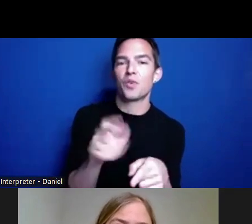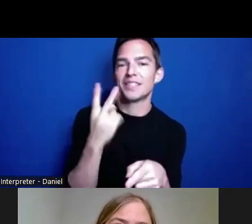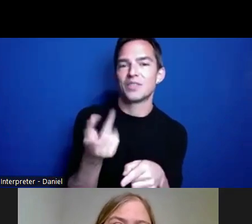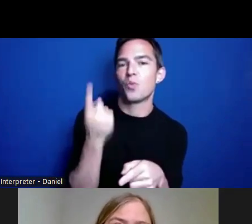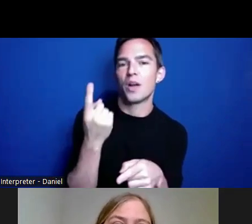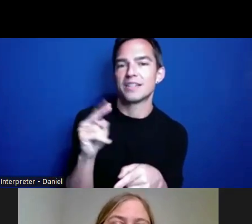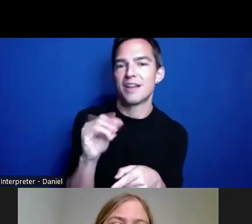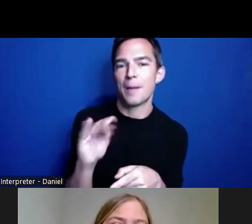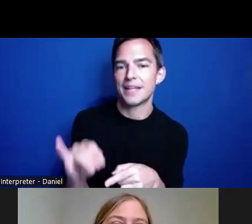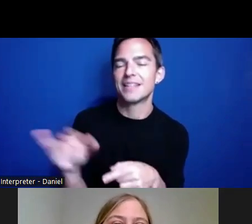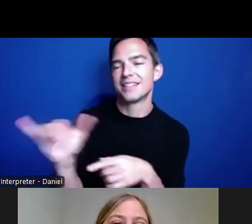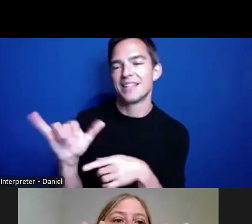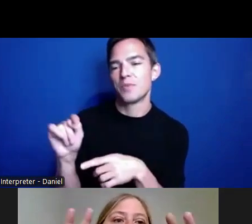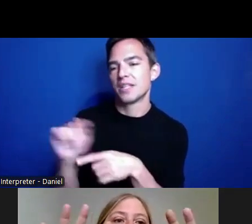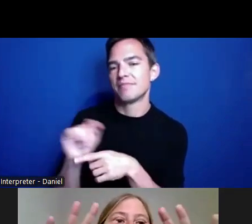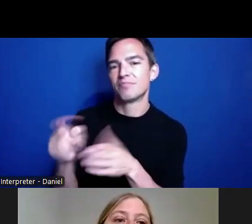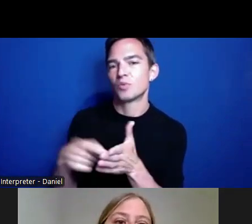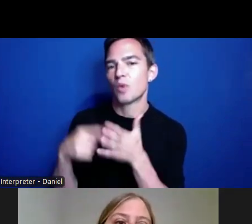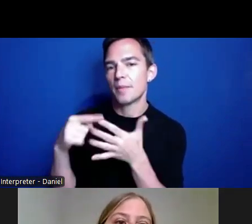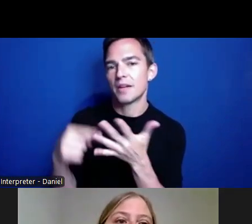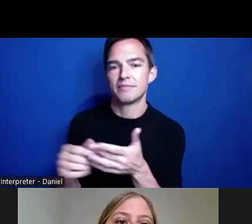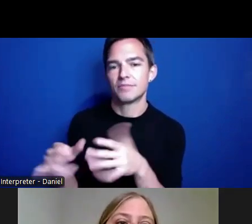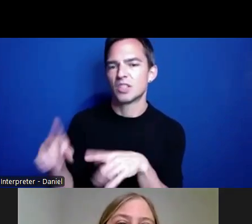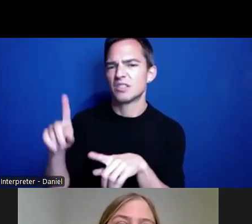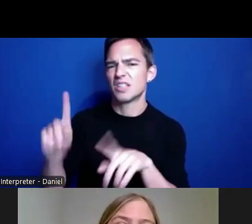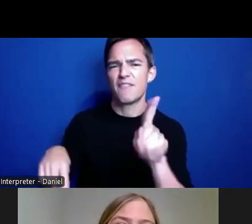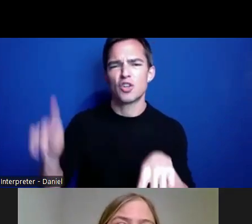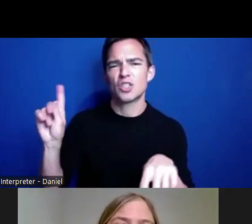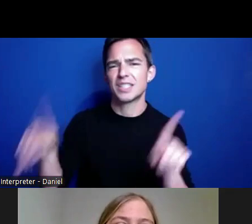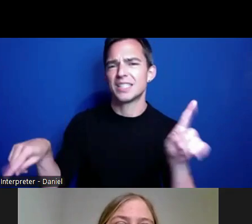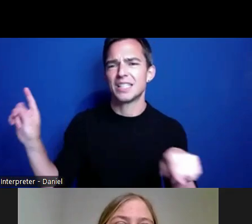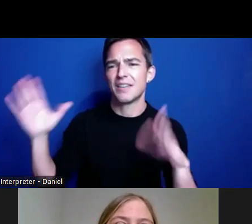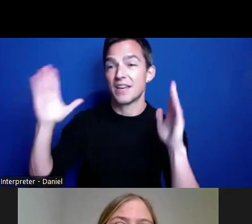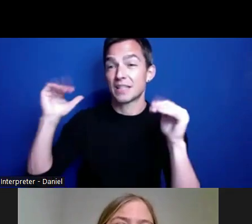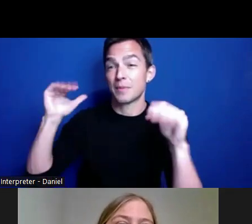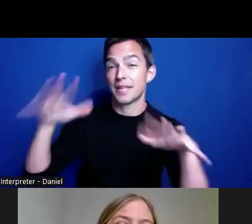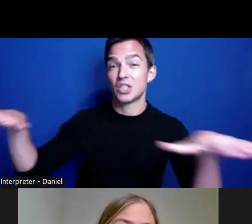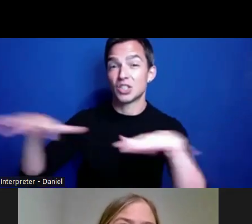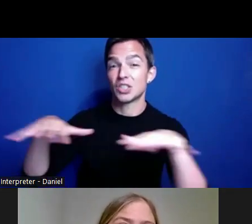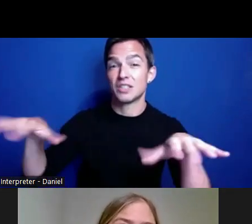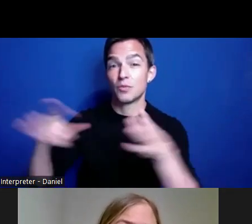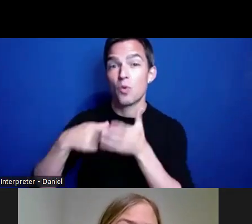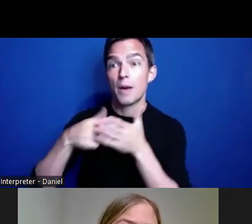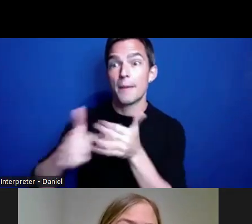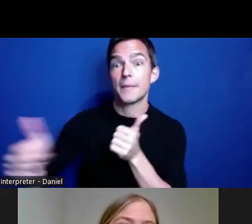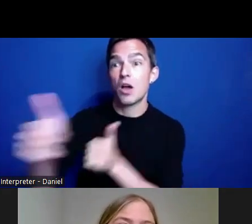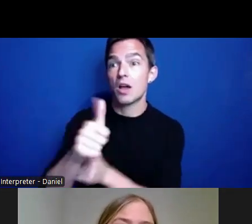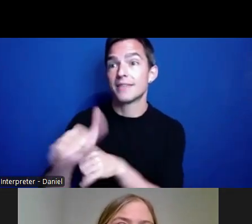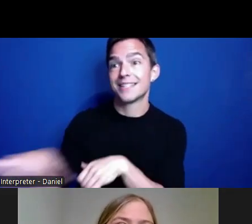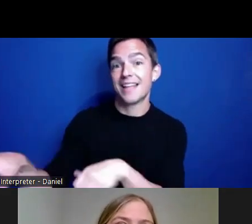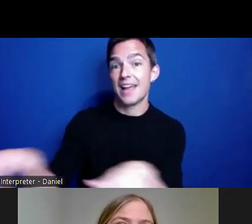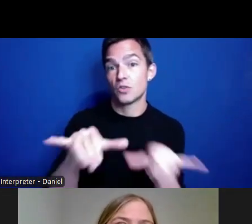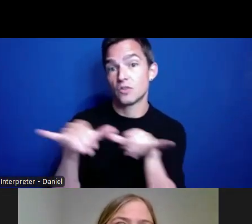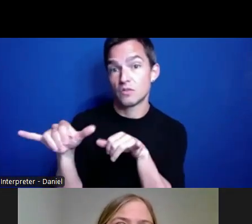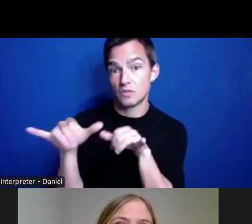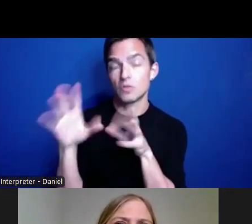training requirements as well. Like that there's just so much diversity of expectation and requirements beyond the standards. So I